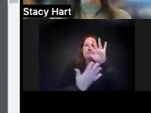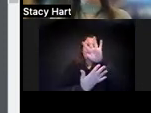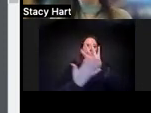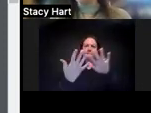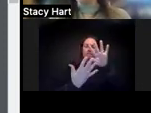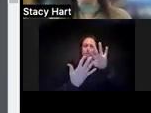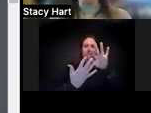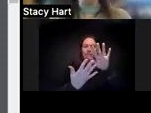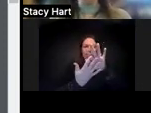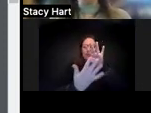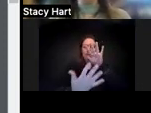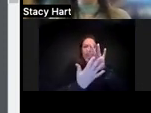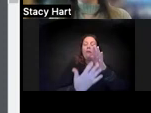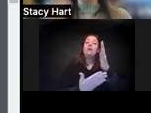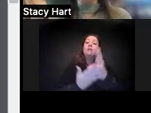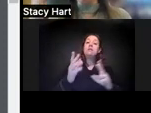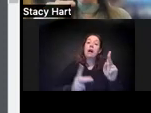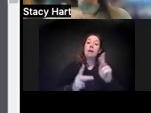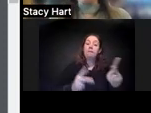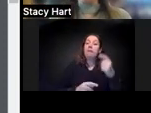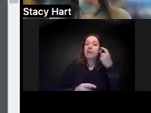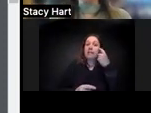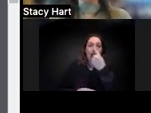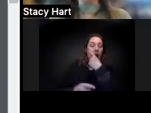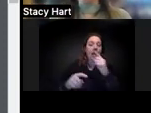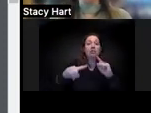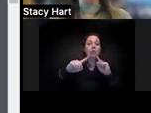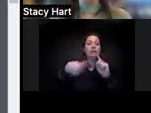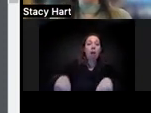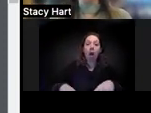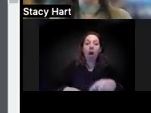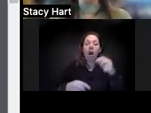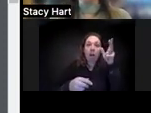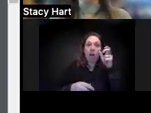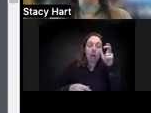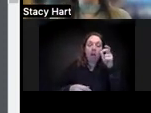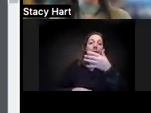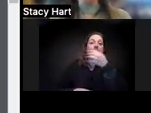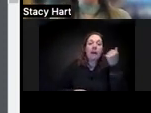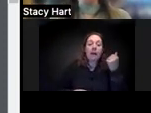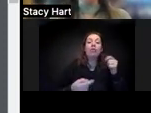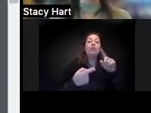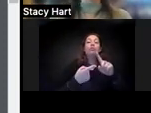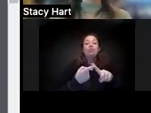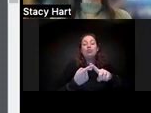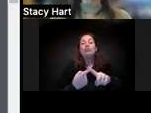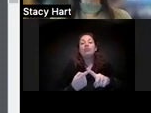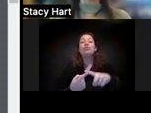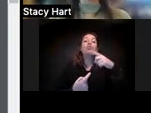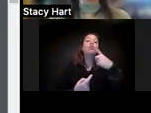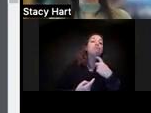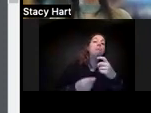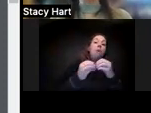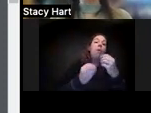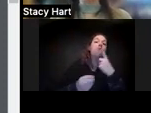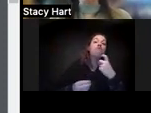to red and yellow versus what we think of dark or light on dark.